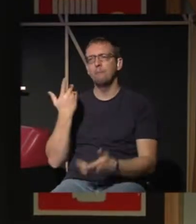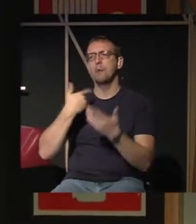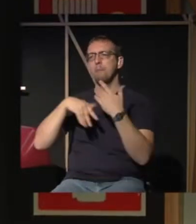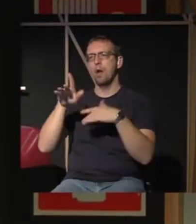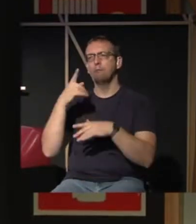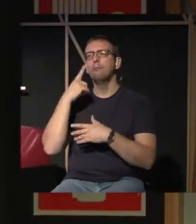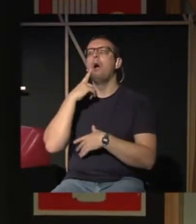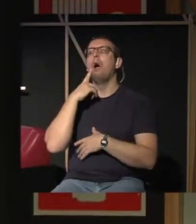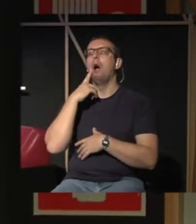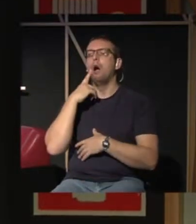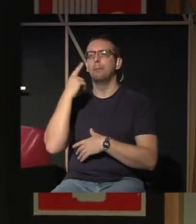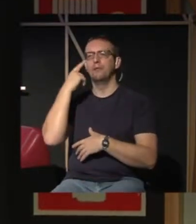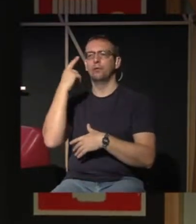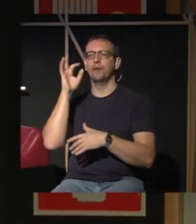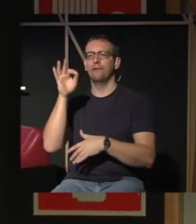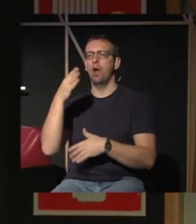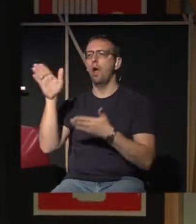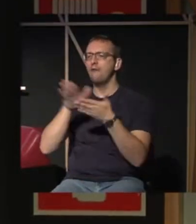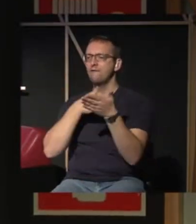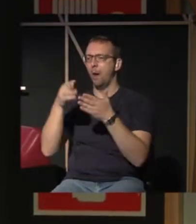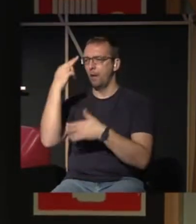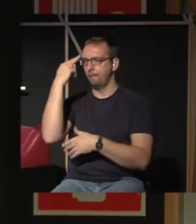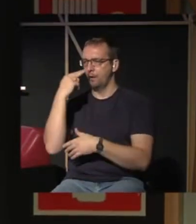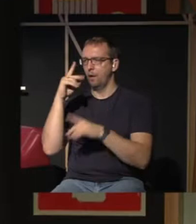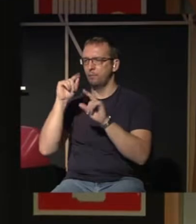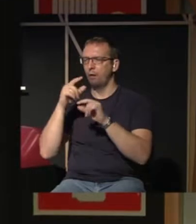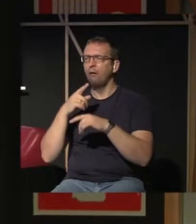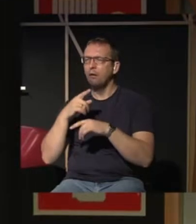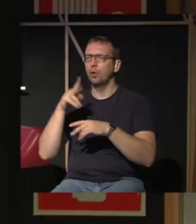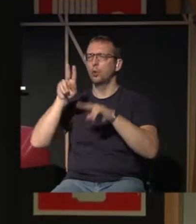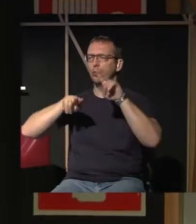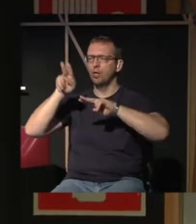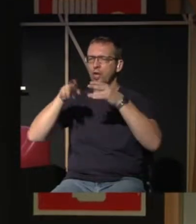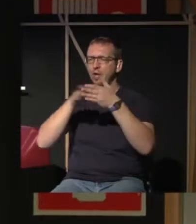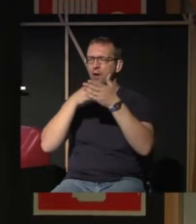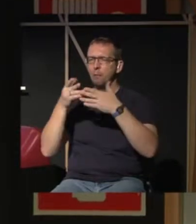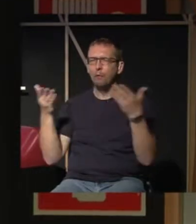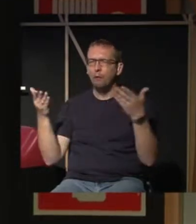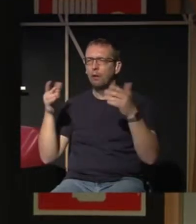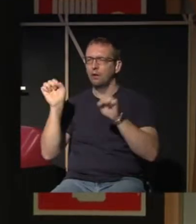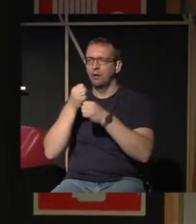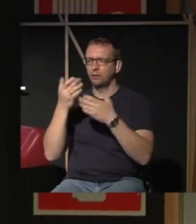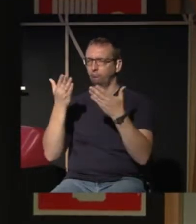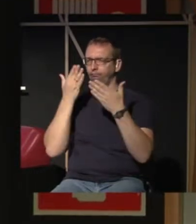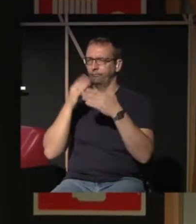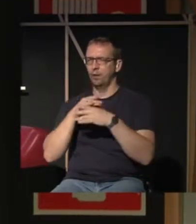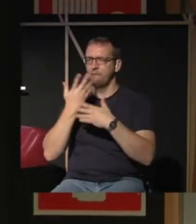delegates to the barriers and the wide impact of not making stadiums accessible for colourblind